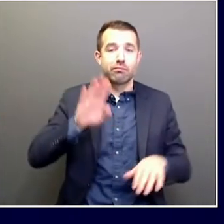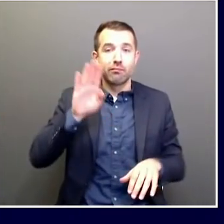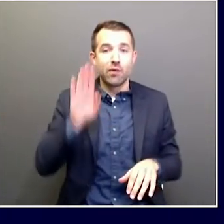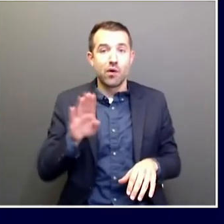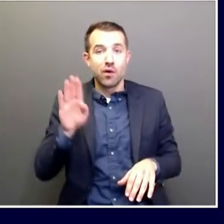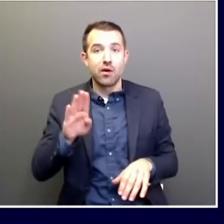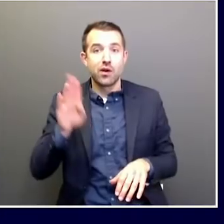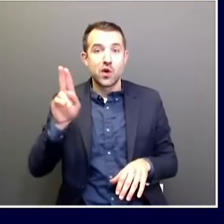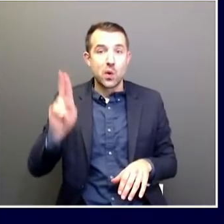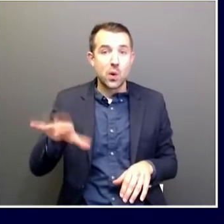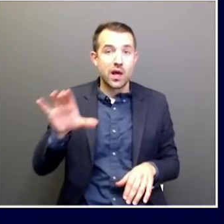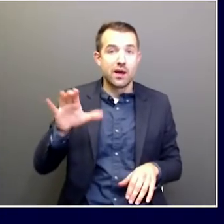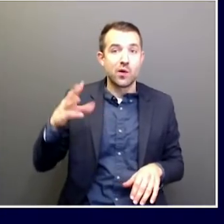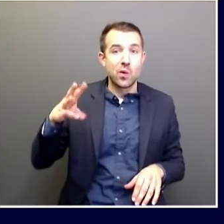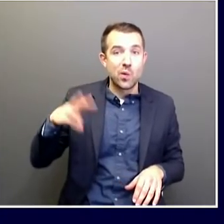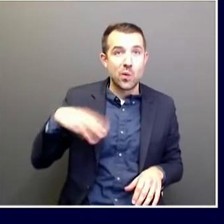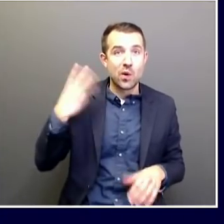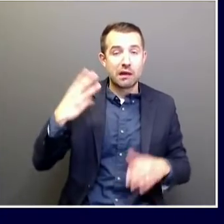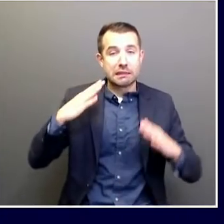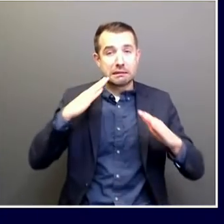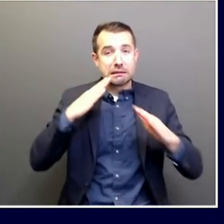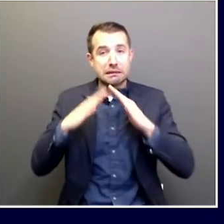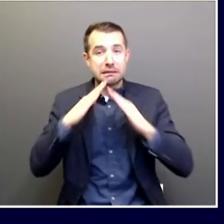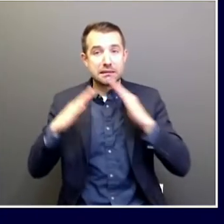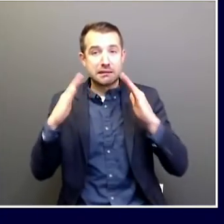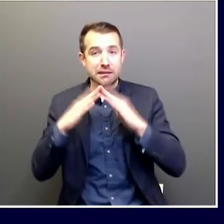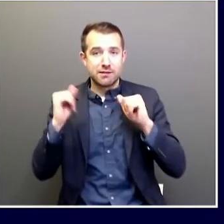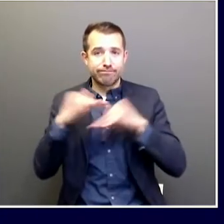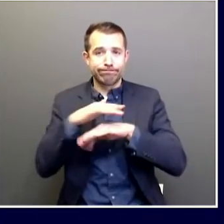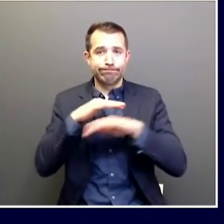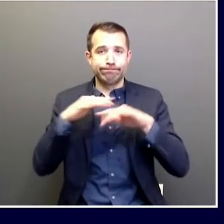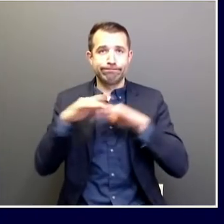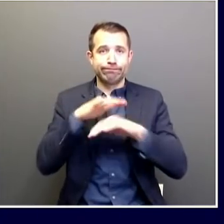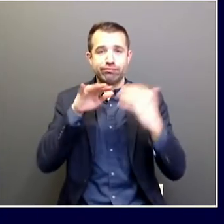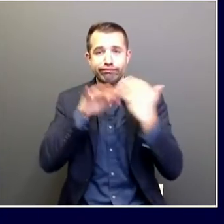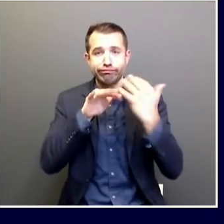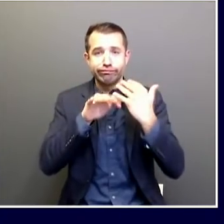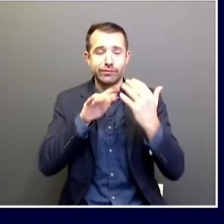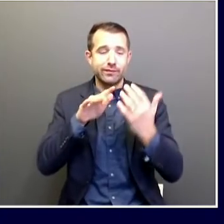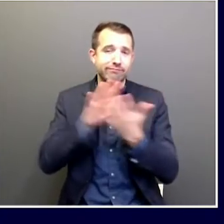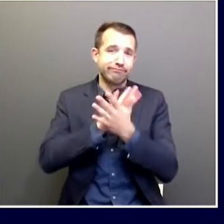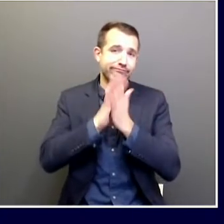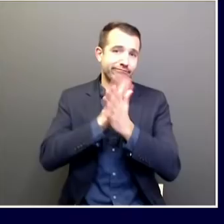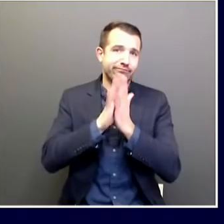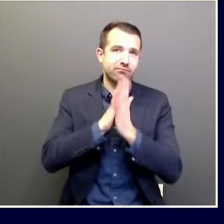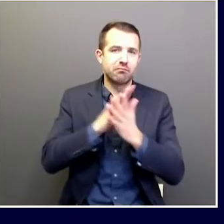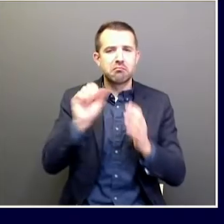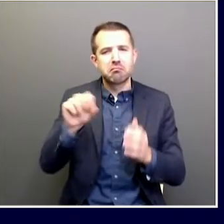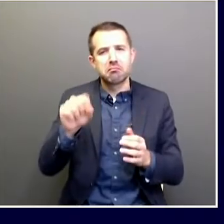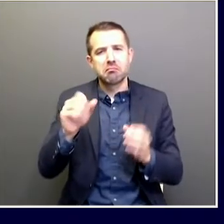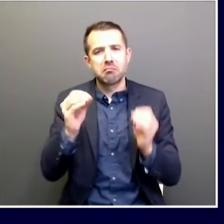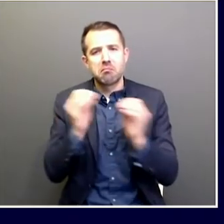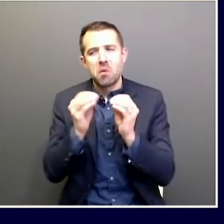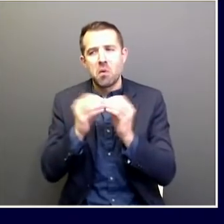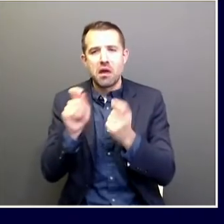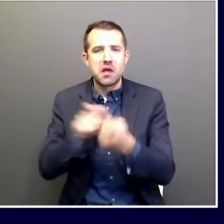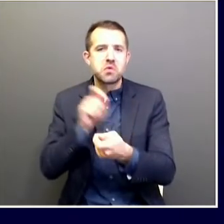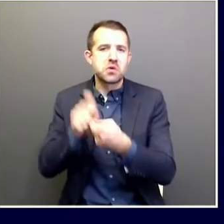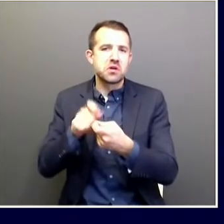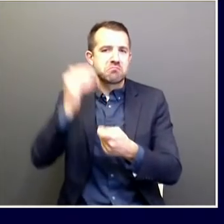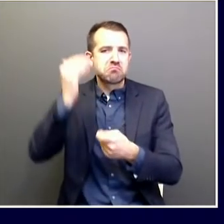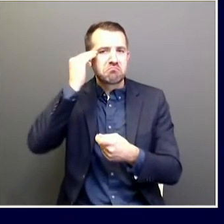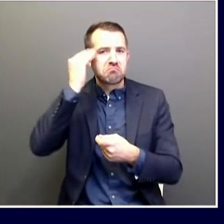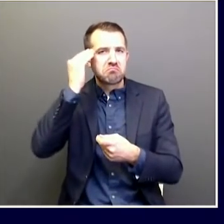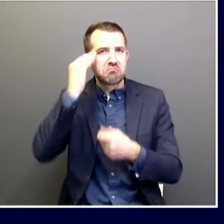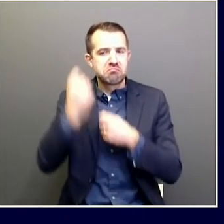area. What we found is that the type of exposure notification that really works best is the contact tracing, which we're